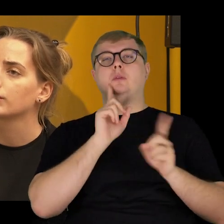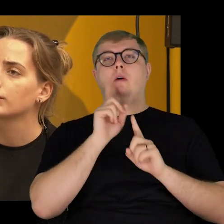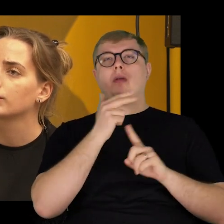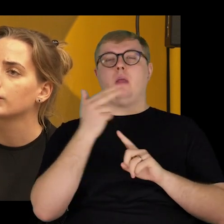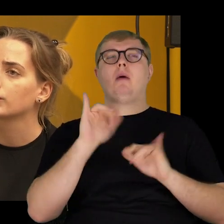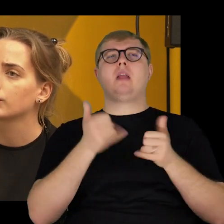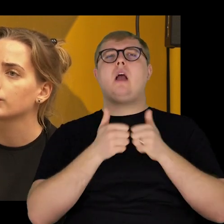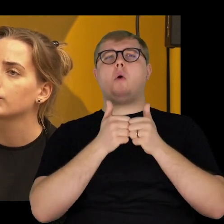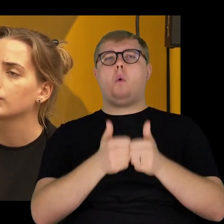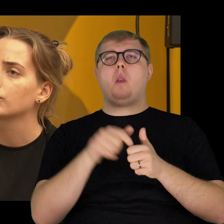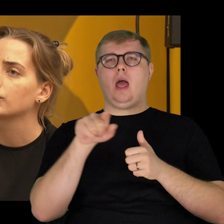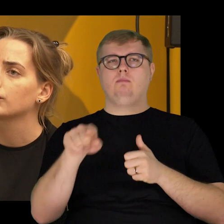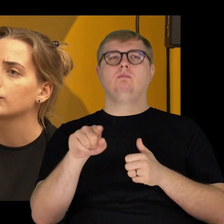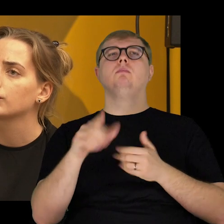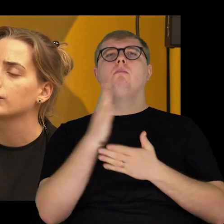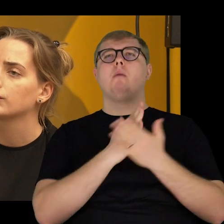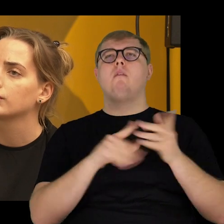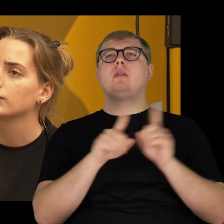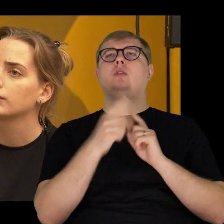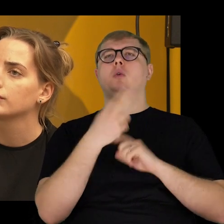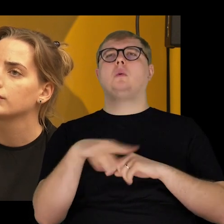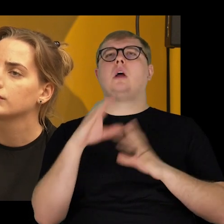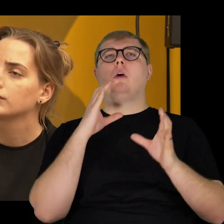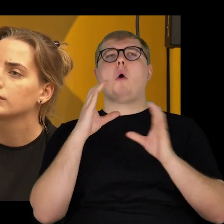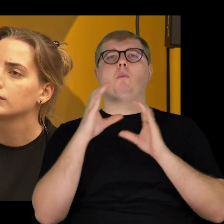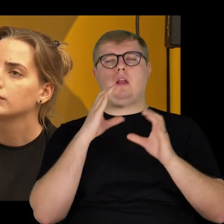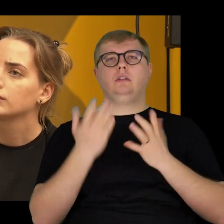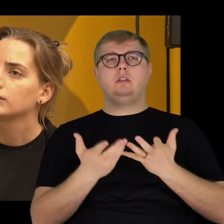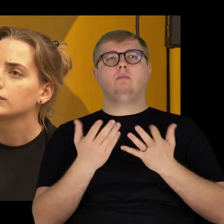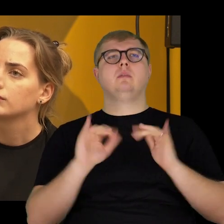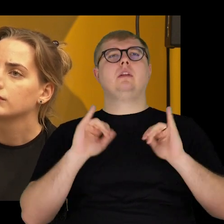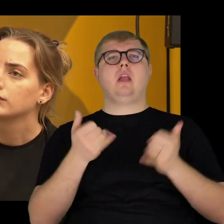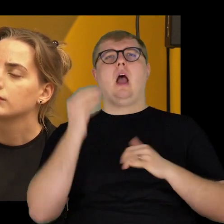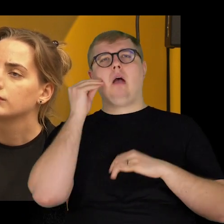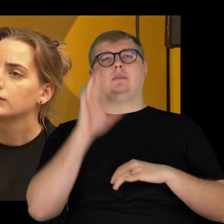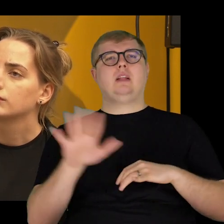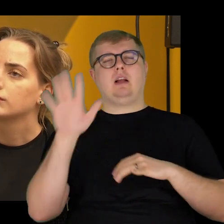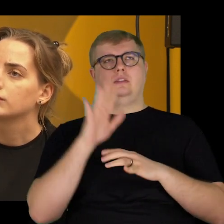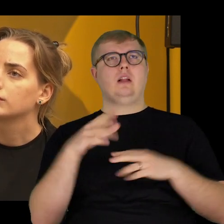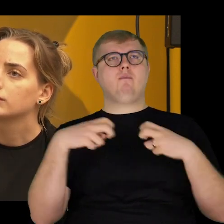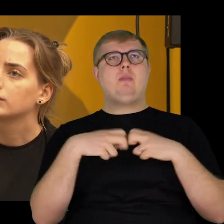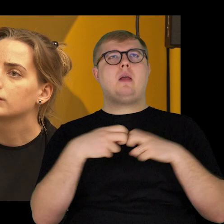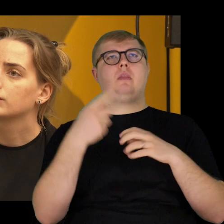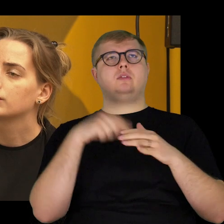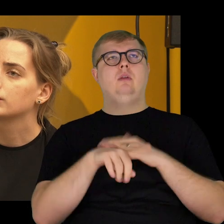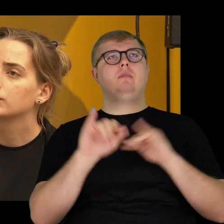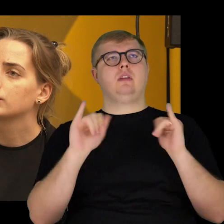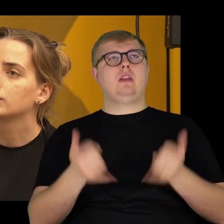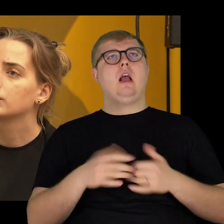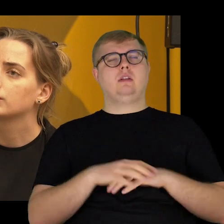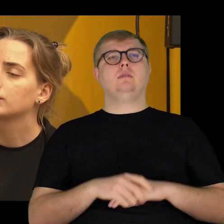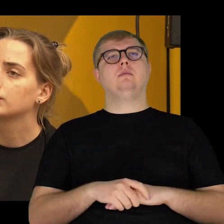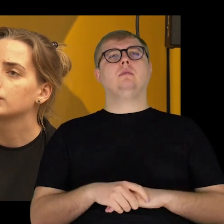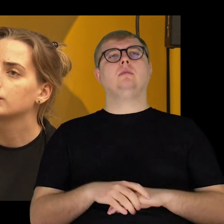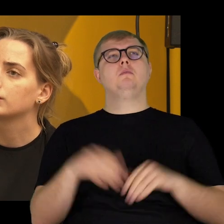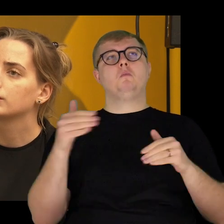kind of communication, and how maybe more abstractly it works at a network, but maybe somewhere in the middle of all those things is